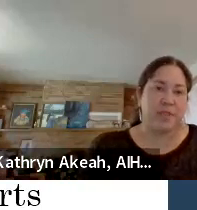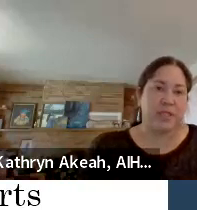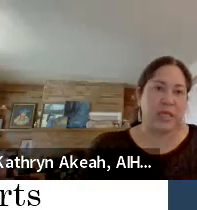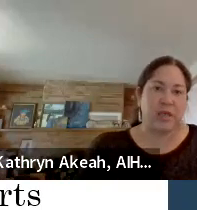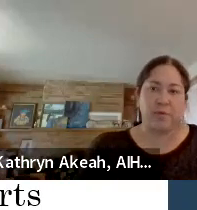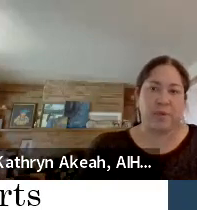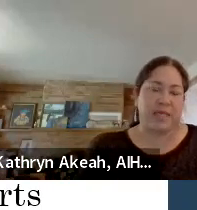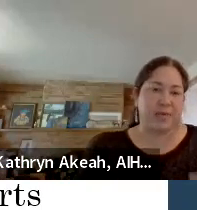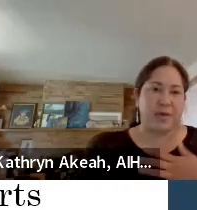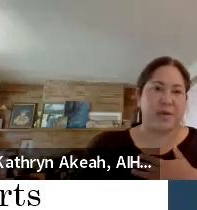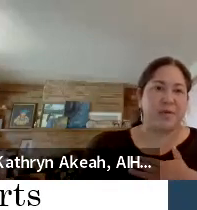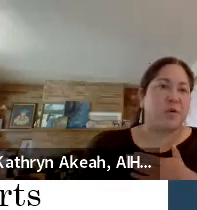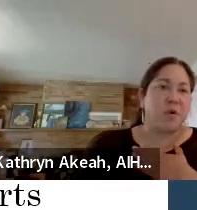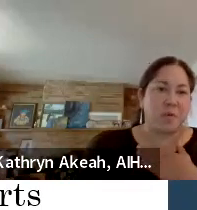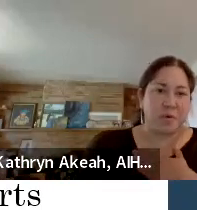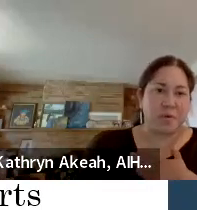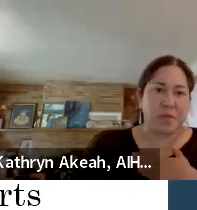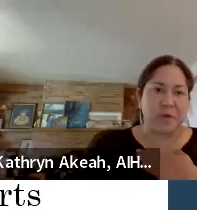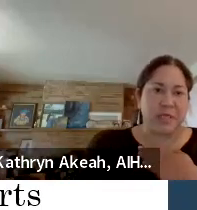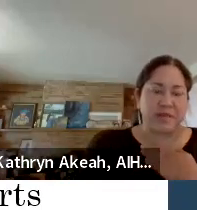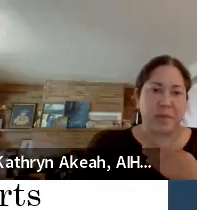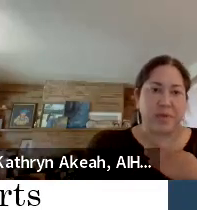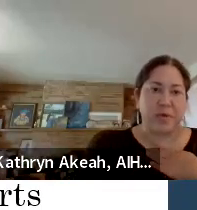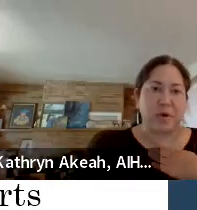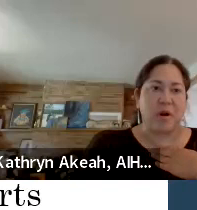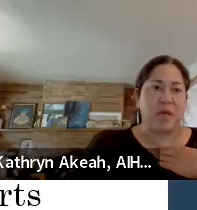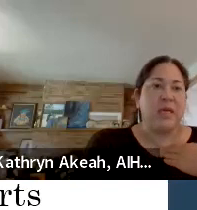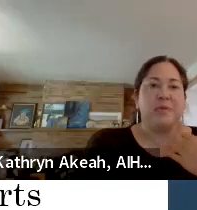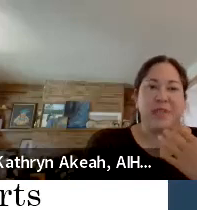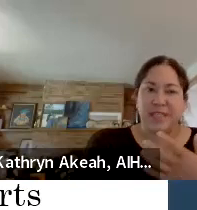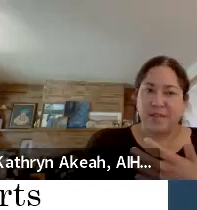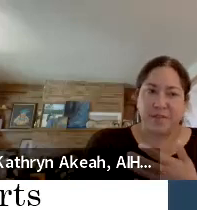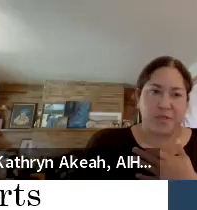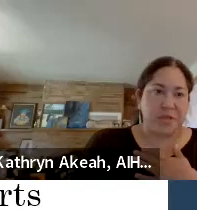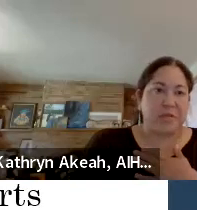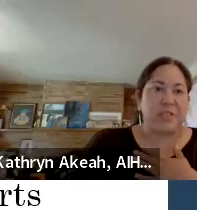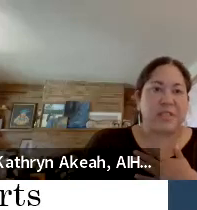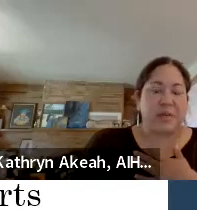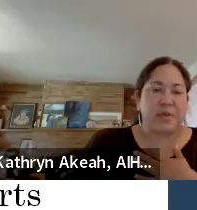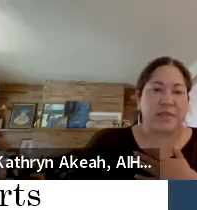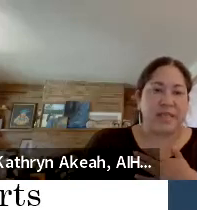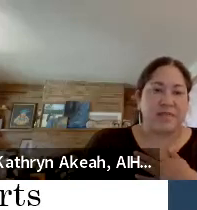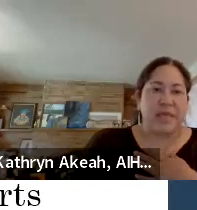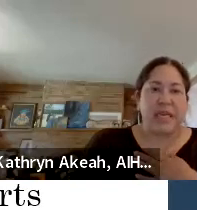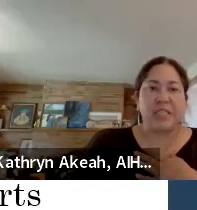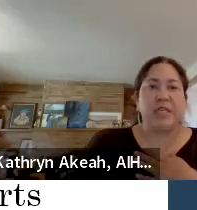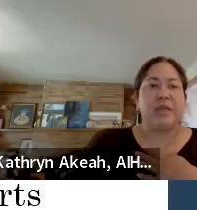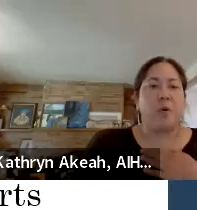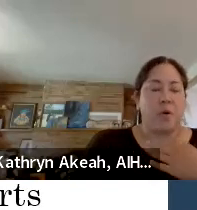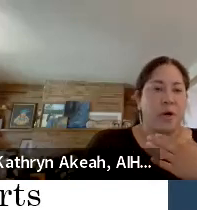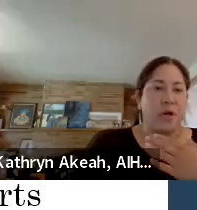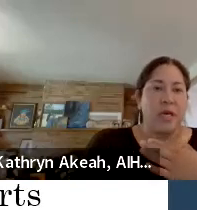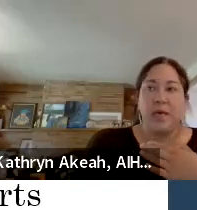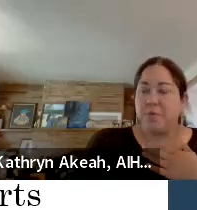And unfortunately, then that's where we hear those horrible, horrible stories of people who are released onto the street with just a couple of days of